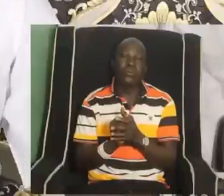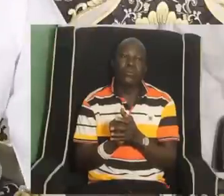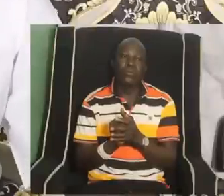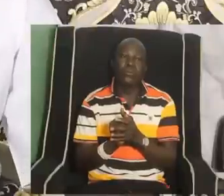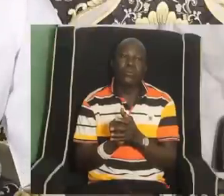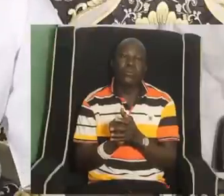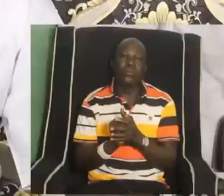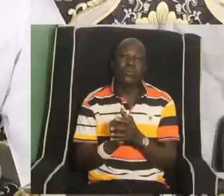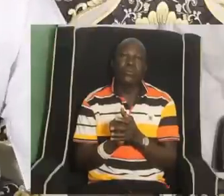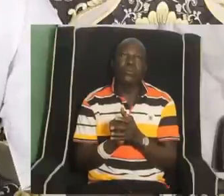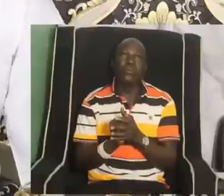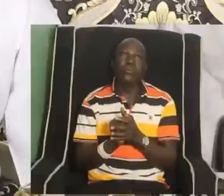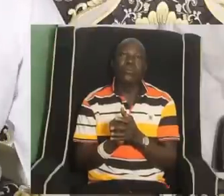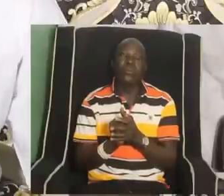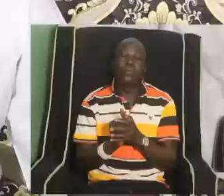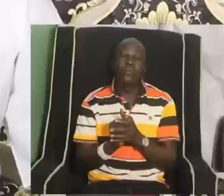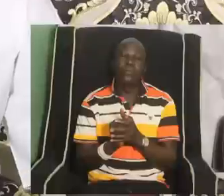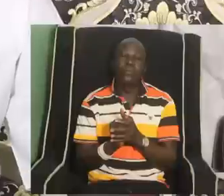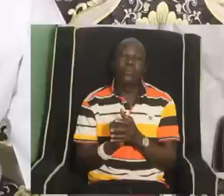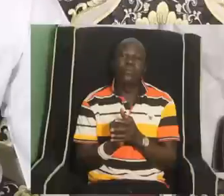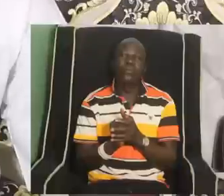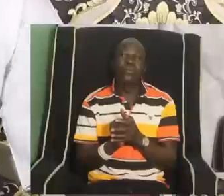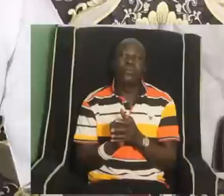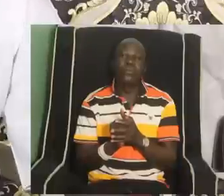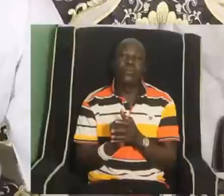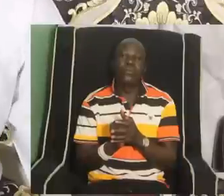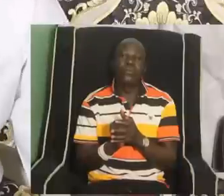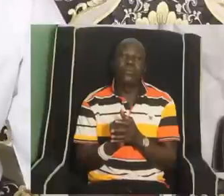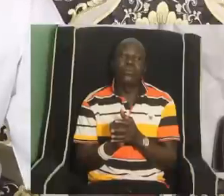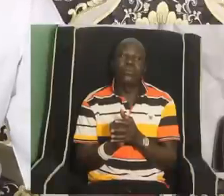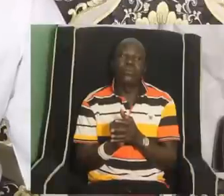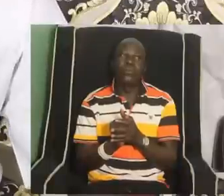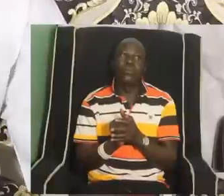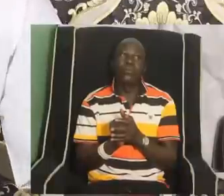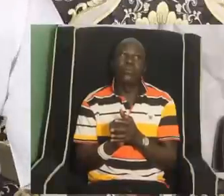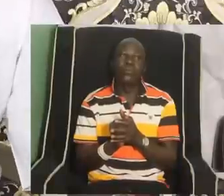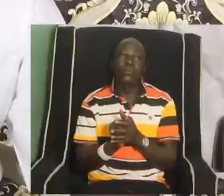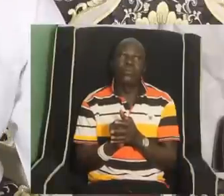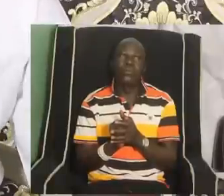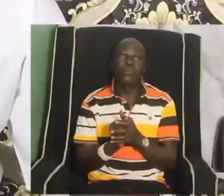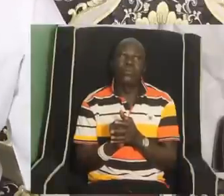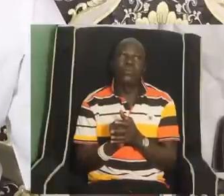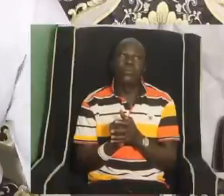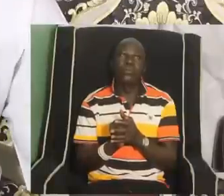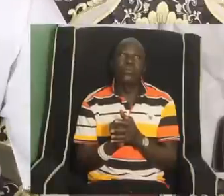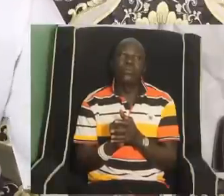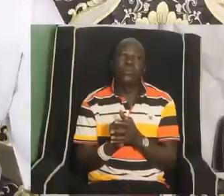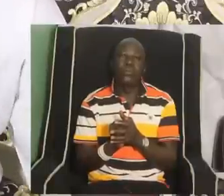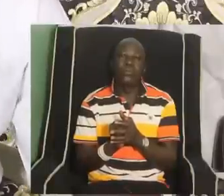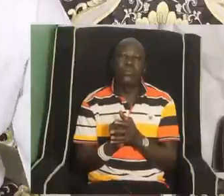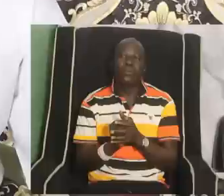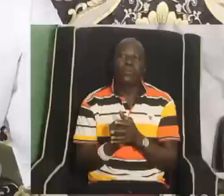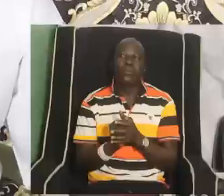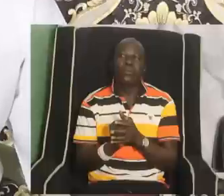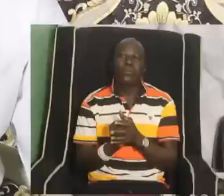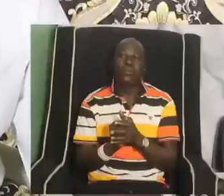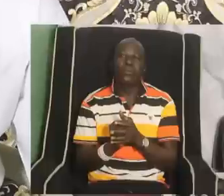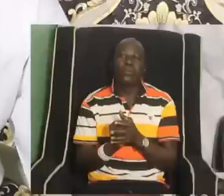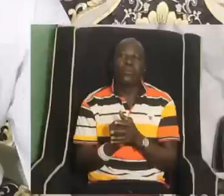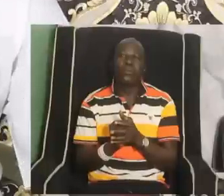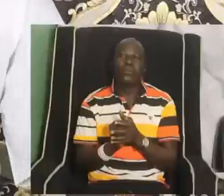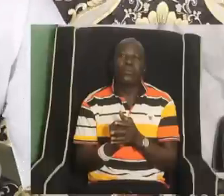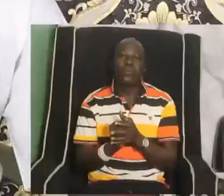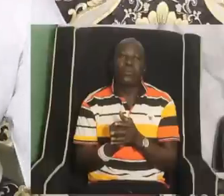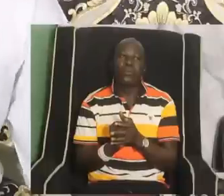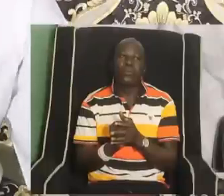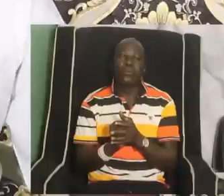Emi o si sodo le den la. Emi o si busi fun o. Oh yes. Emi o si soru kore din la. Ibuku ni wo si jasi. Emi o bu kun fun awon ti o sure fun